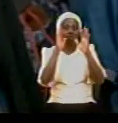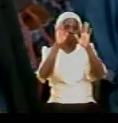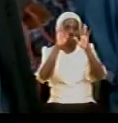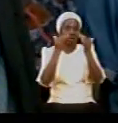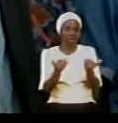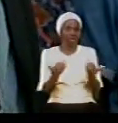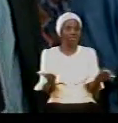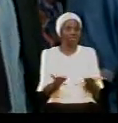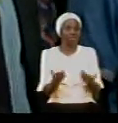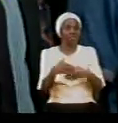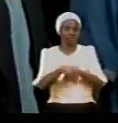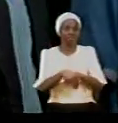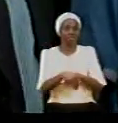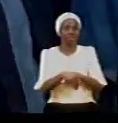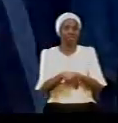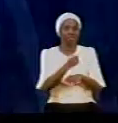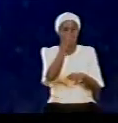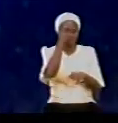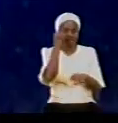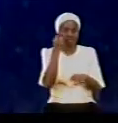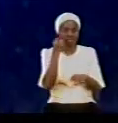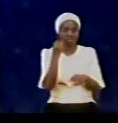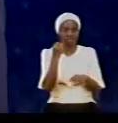power is coming down.